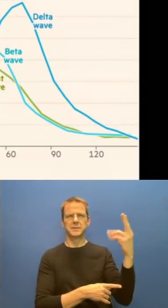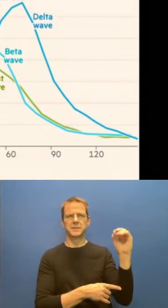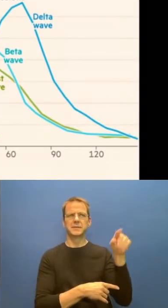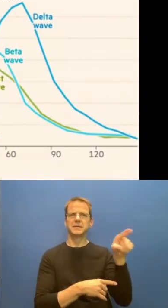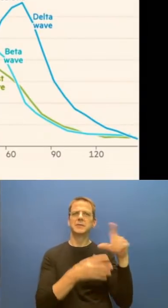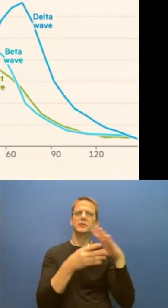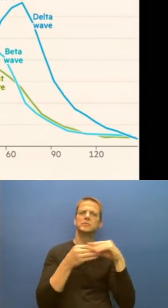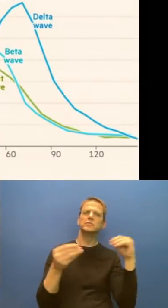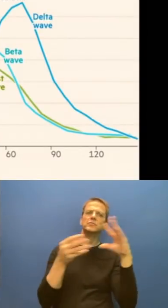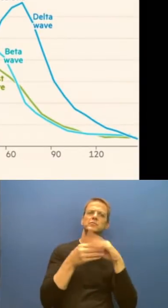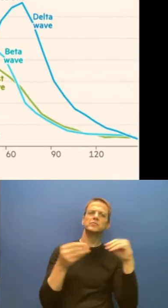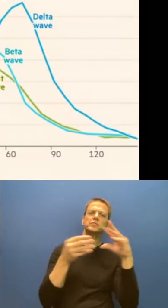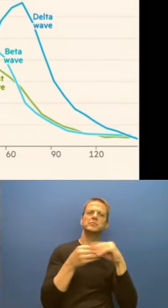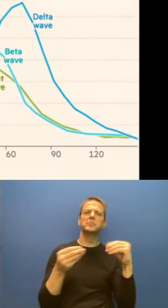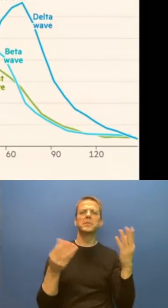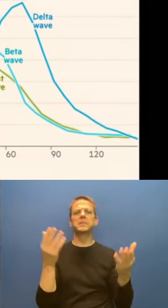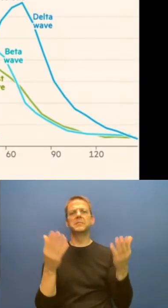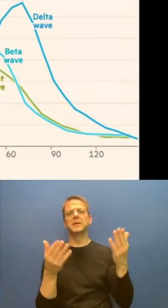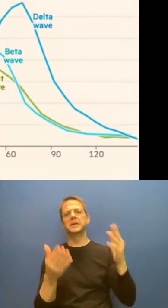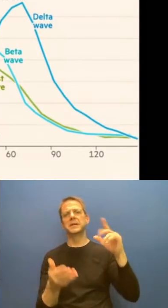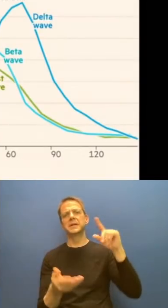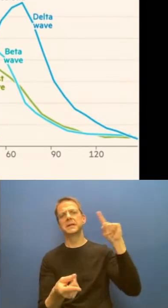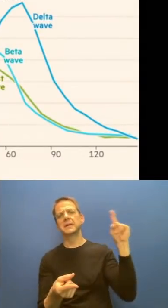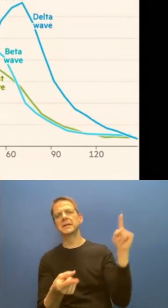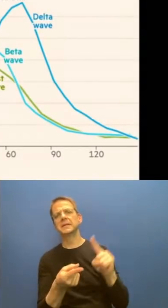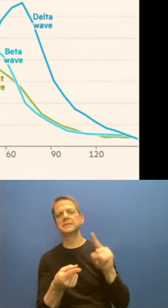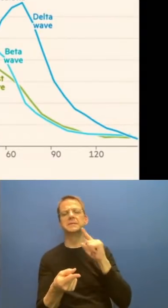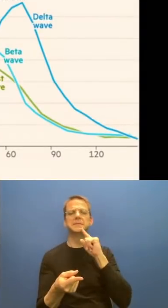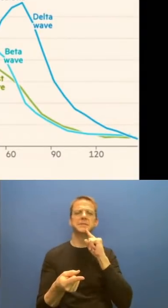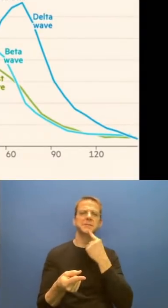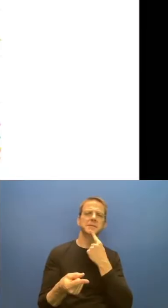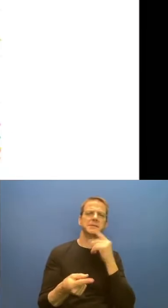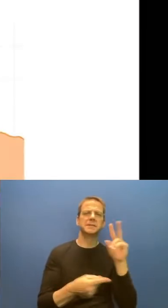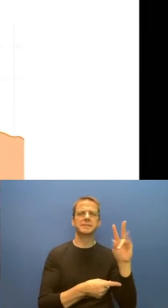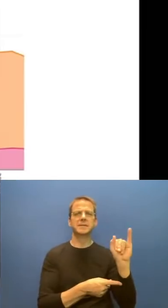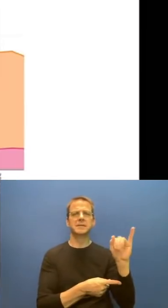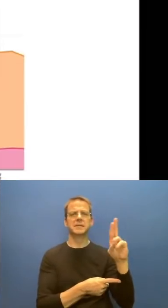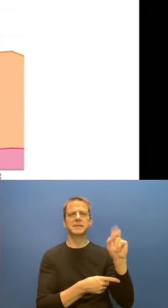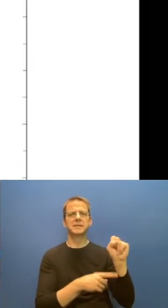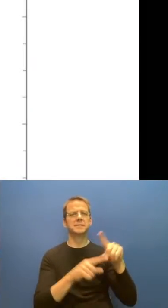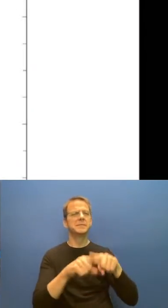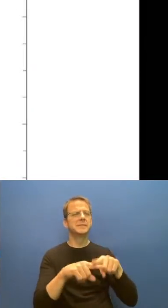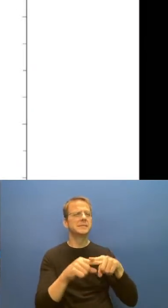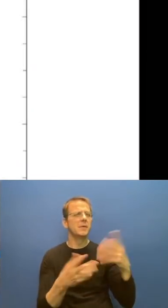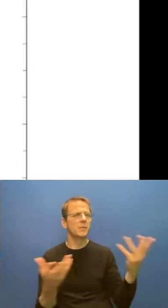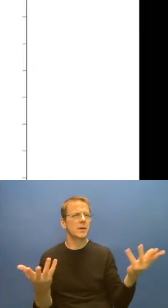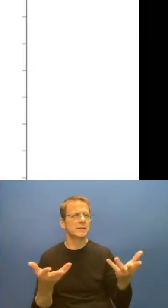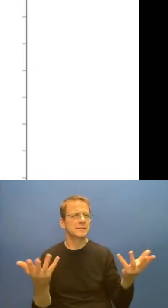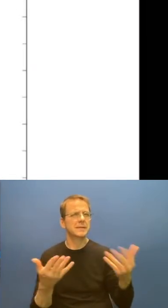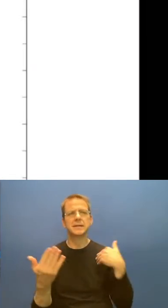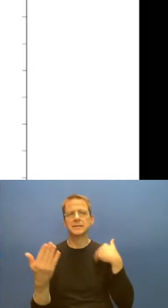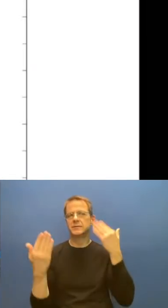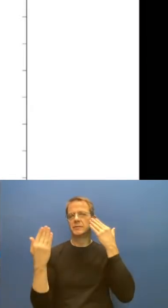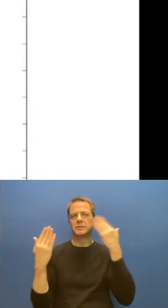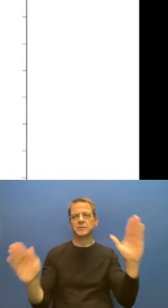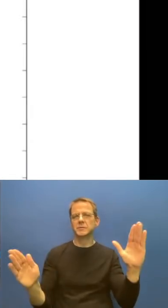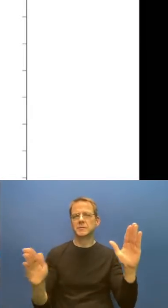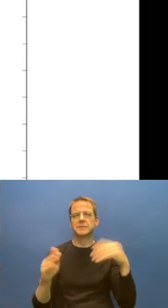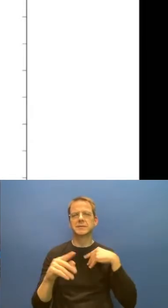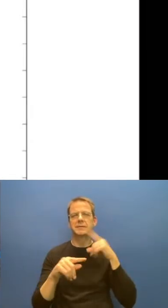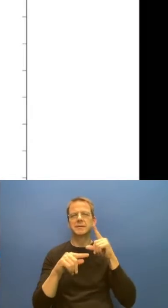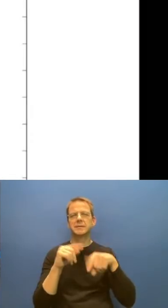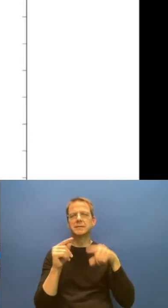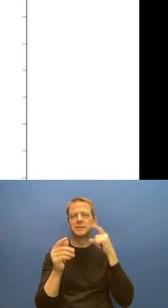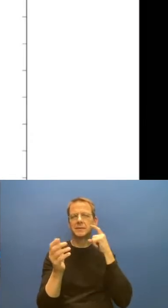seeing it in the numbers. In fact, if you can go back a few slides, Chad, you'll see that one slide that was stuck in there. So this